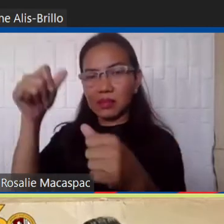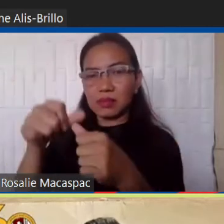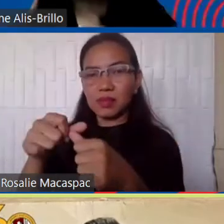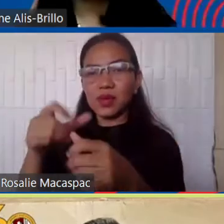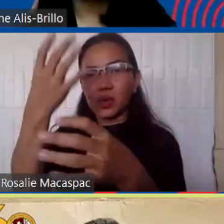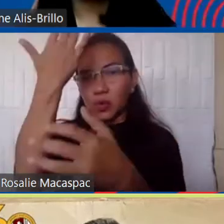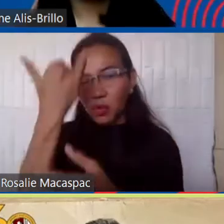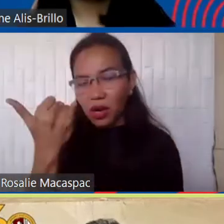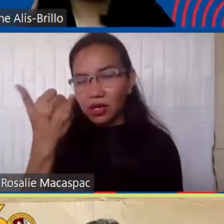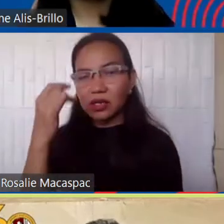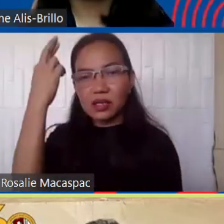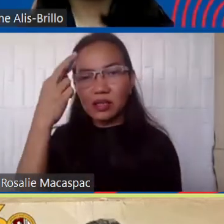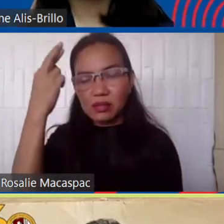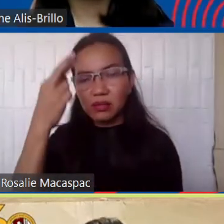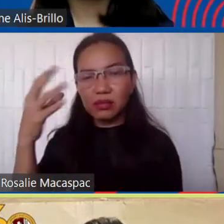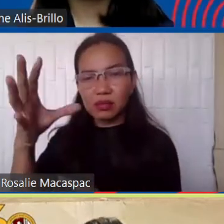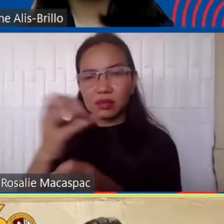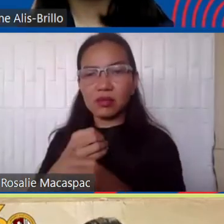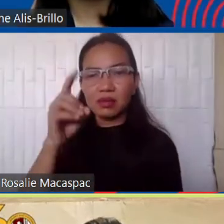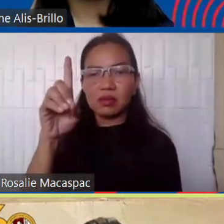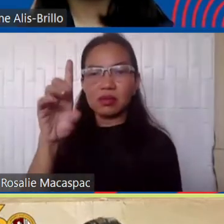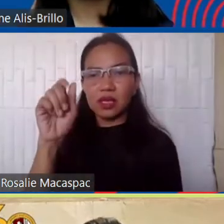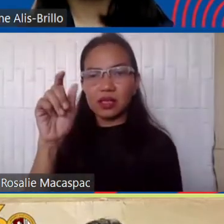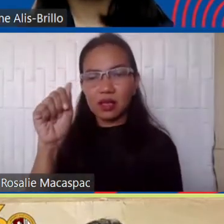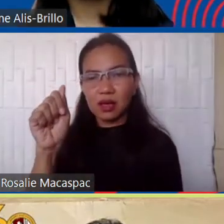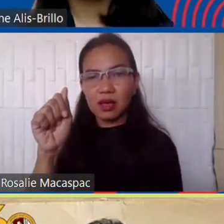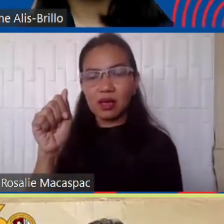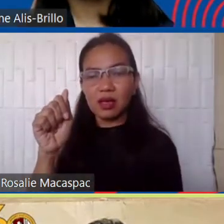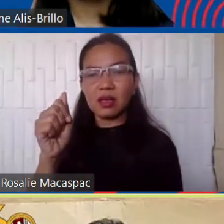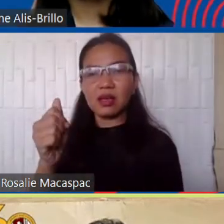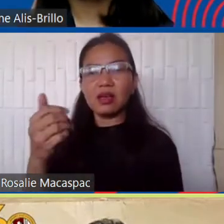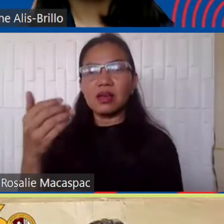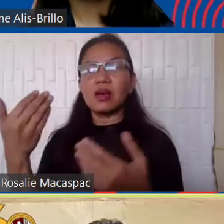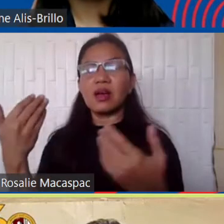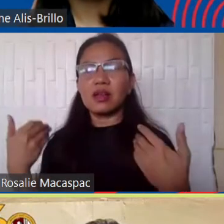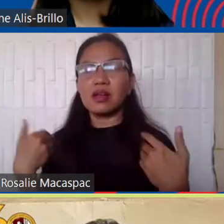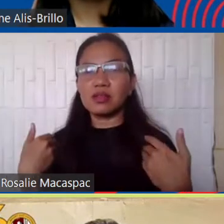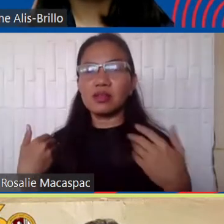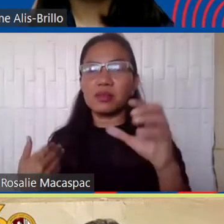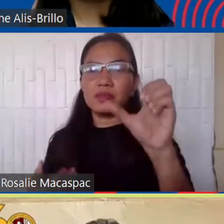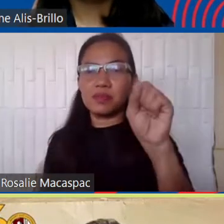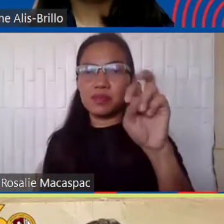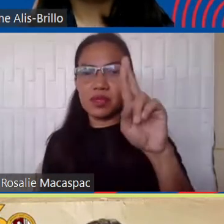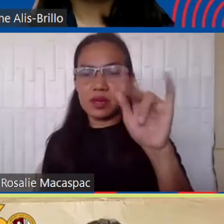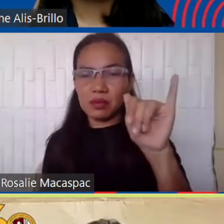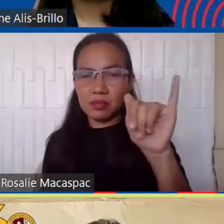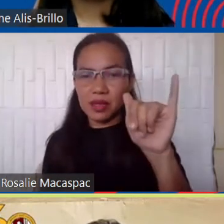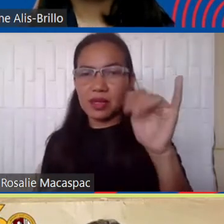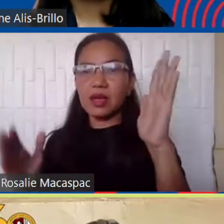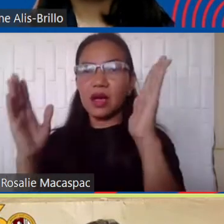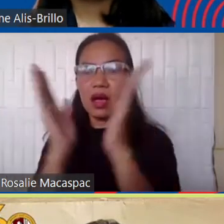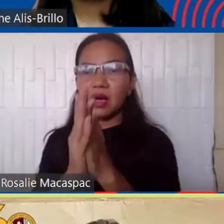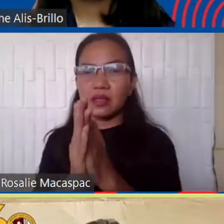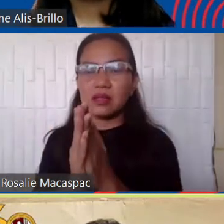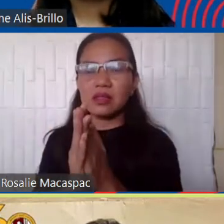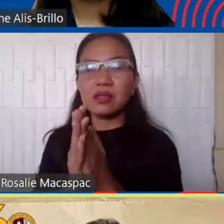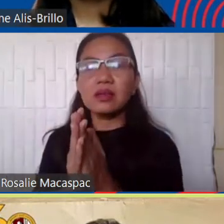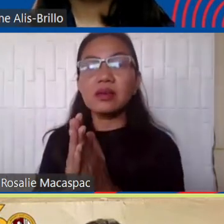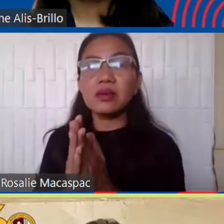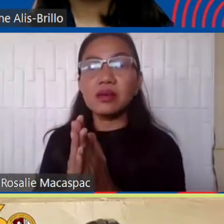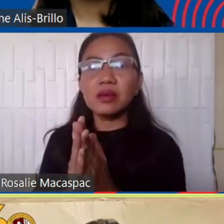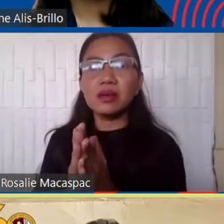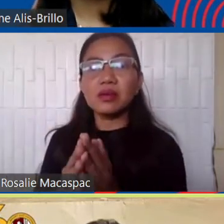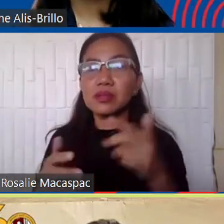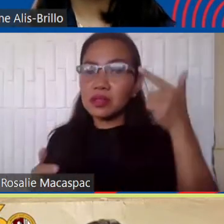know that a lot of, for example, a lot of surveys, sometimes they ask for our